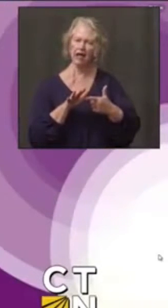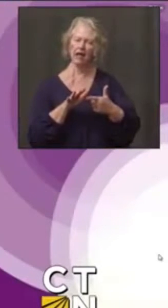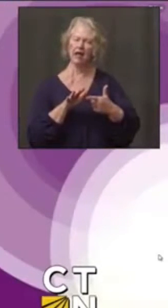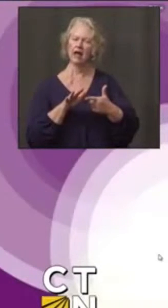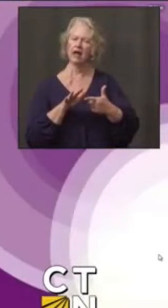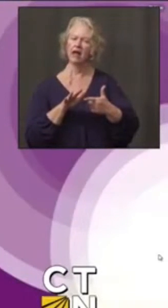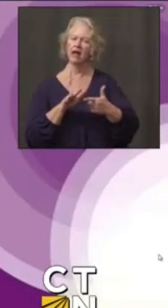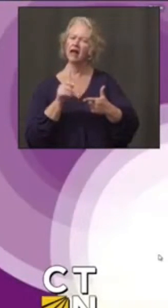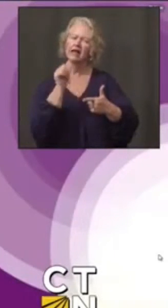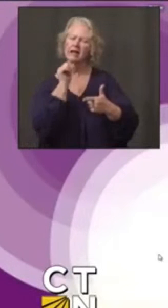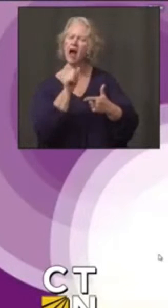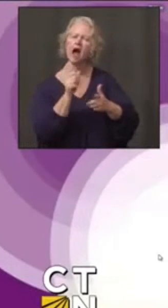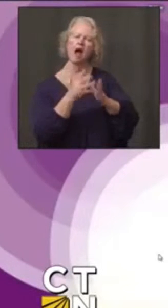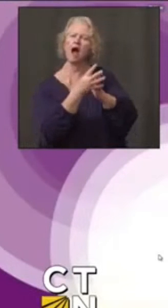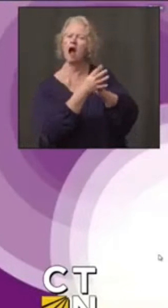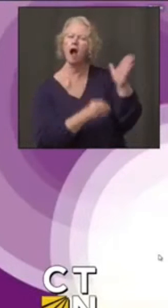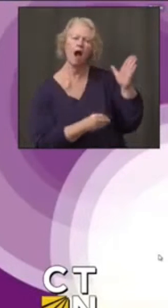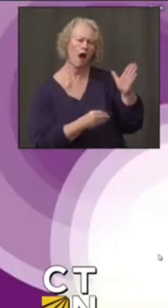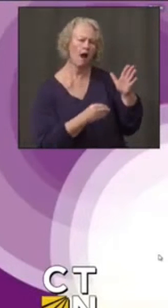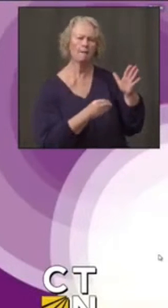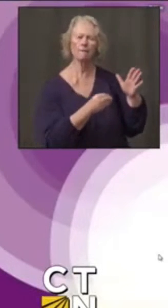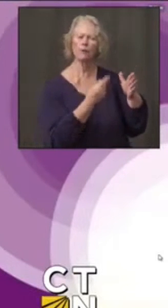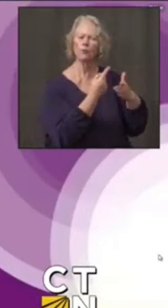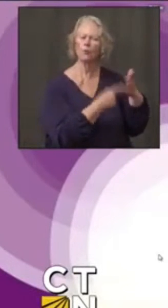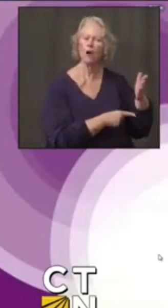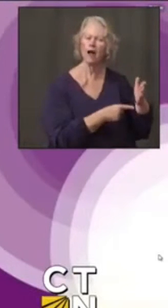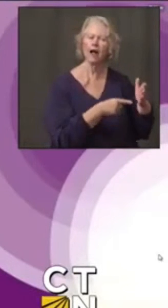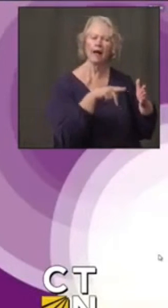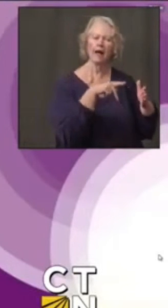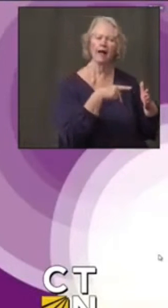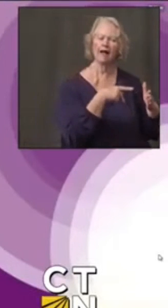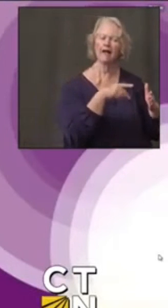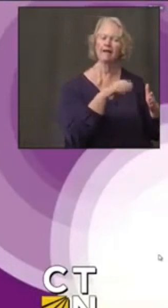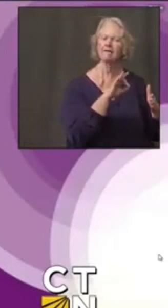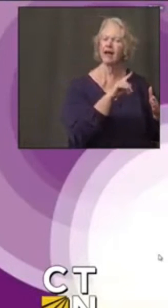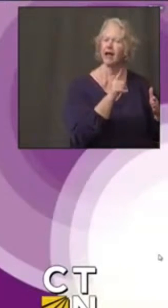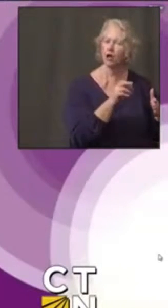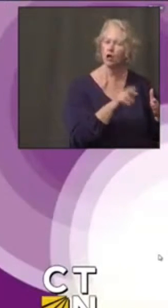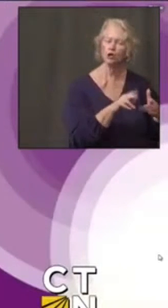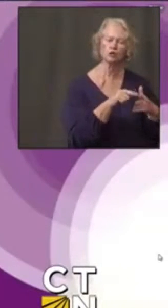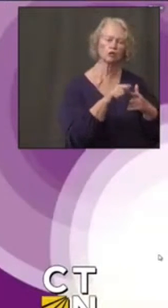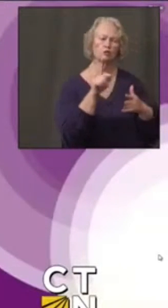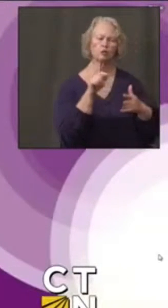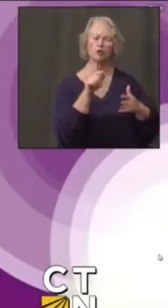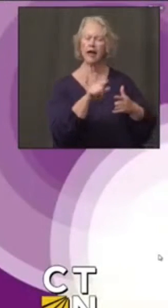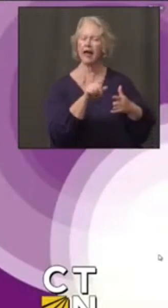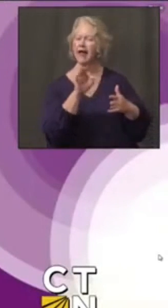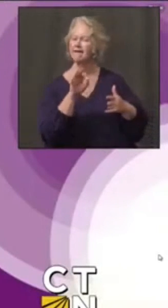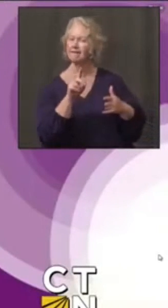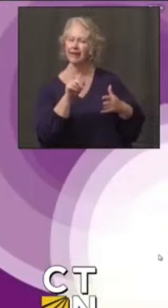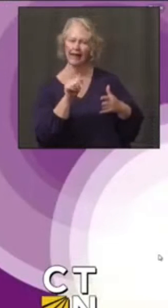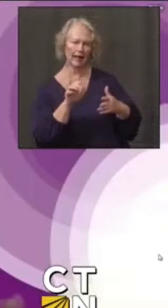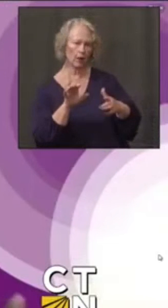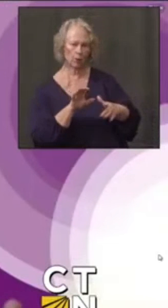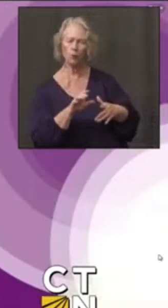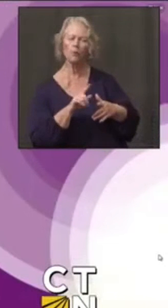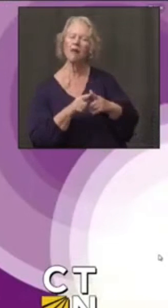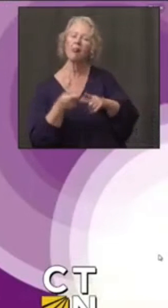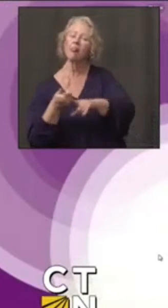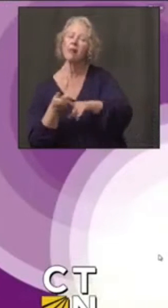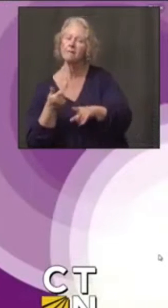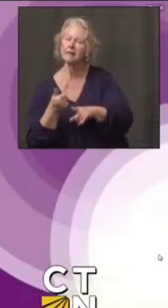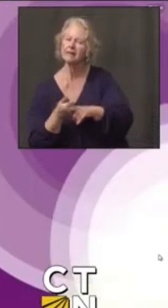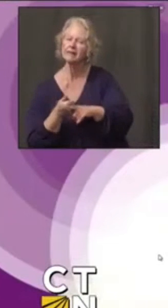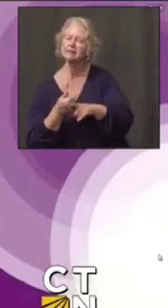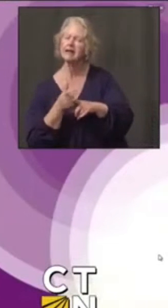work that the Pfizers and the FDA and the ACIP have done, but just to do an evaluation of, and